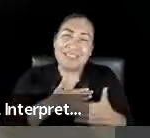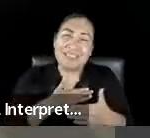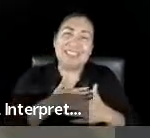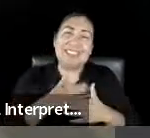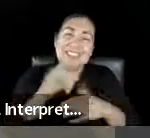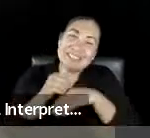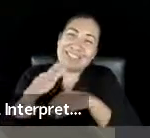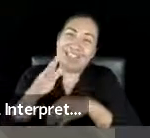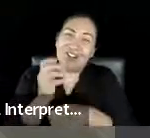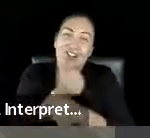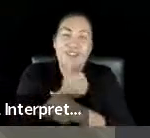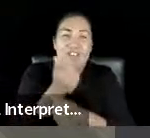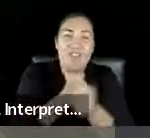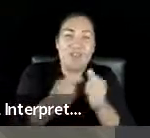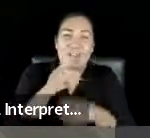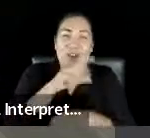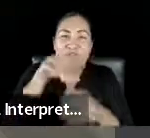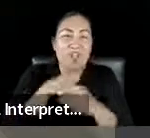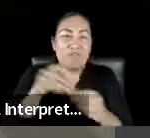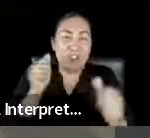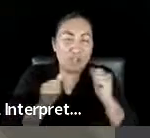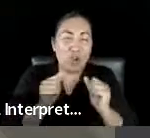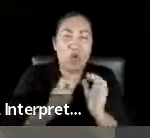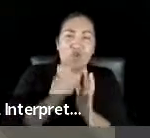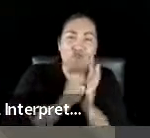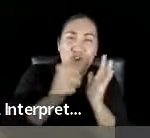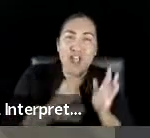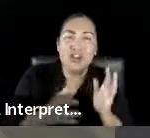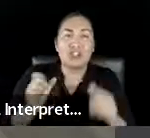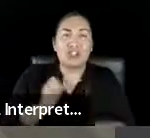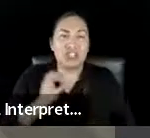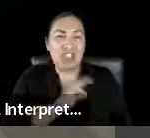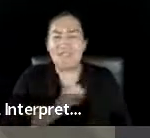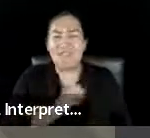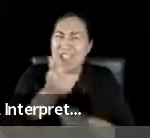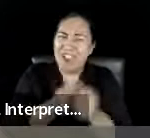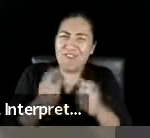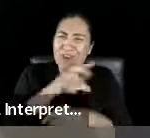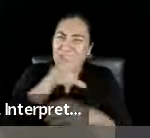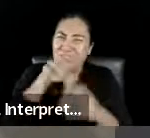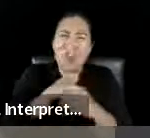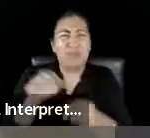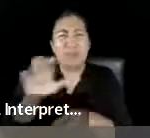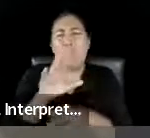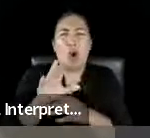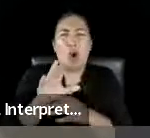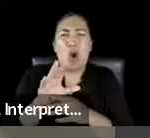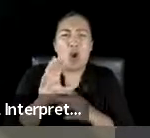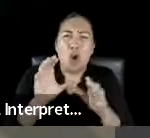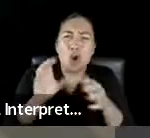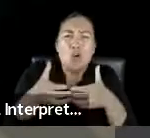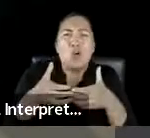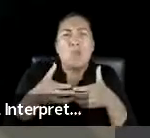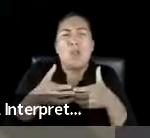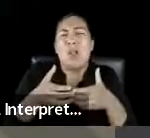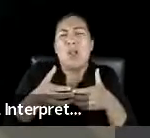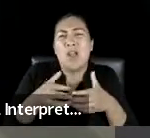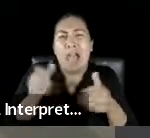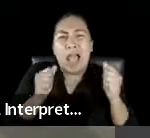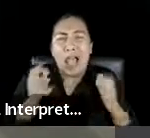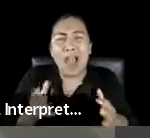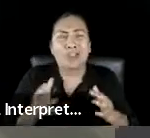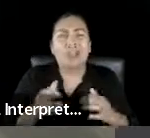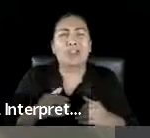everybody involved with the show, the writing staff especially, but everybody who's part of it, the crew, the actors. We have so